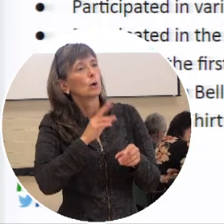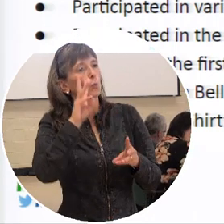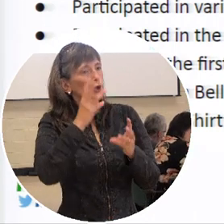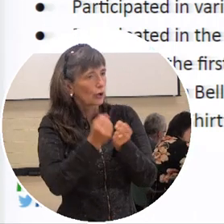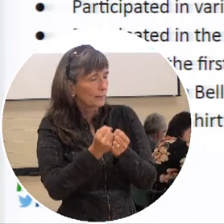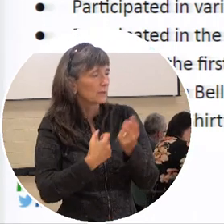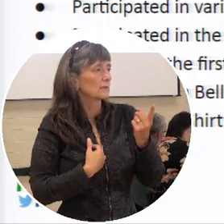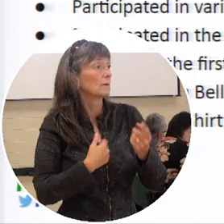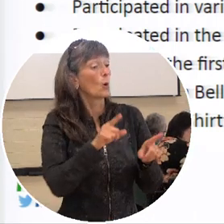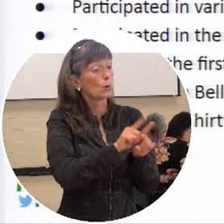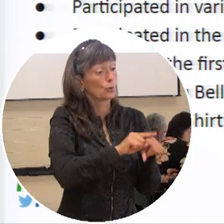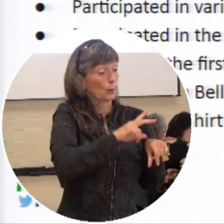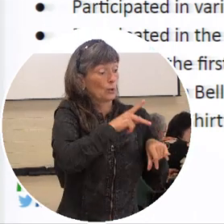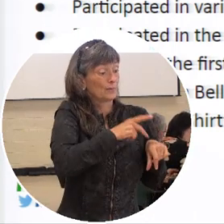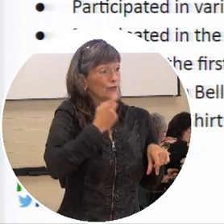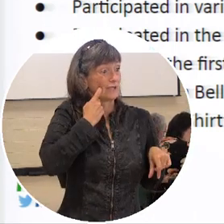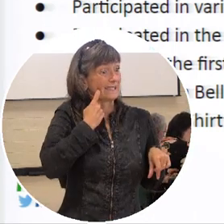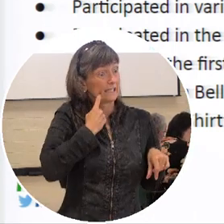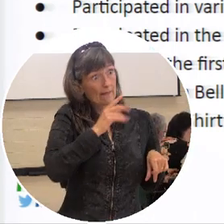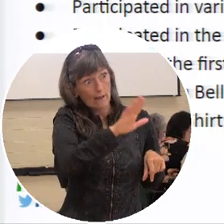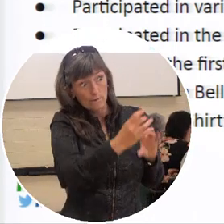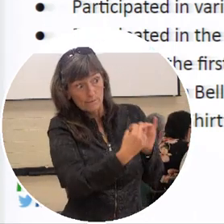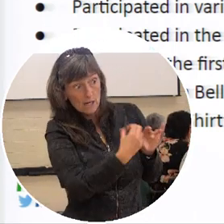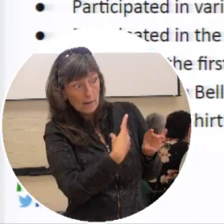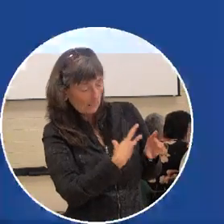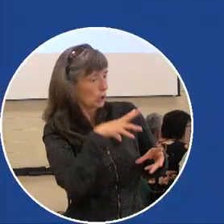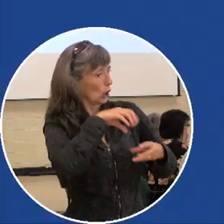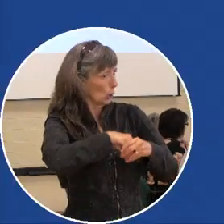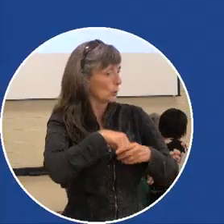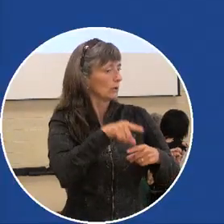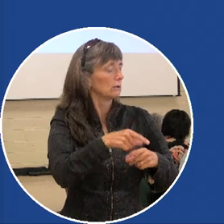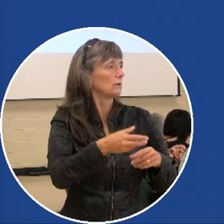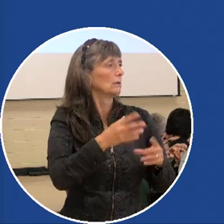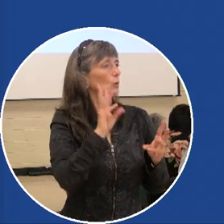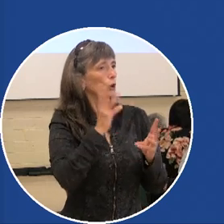get some feedback on learning and learning design.